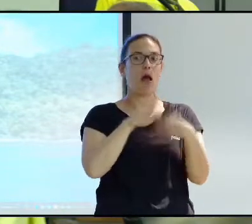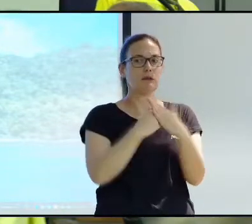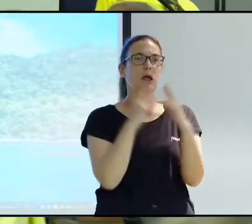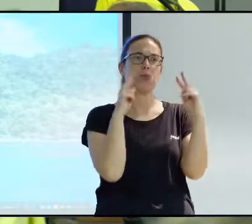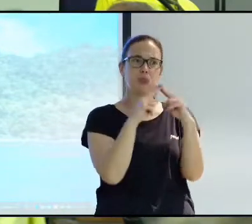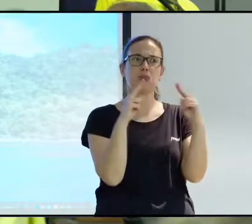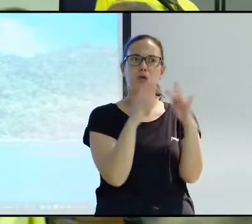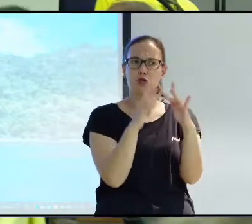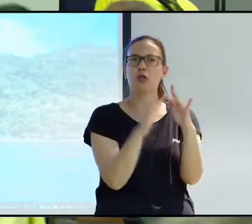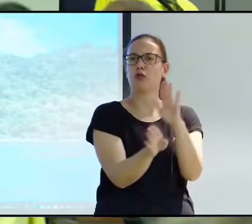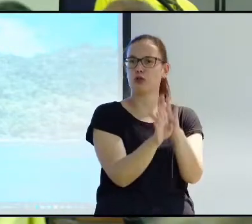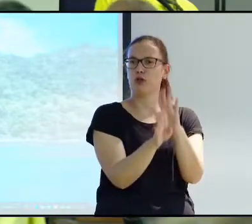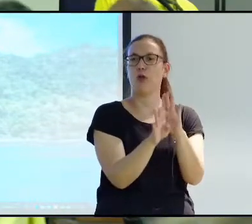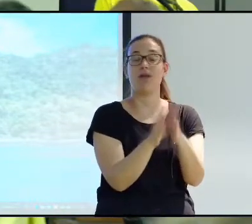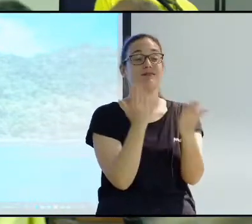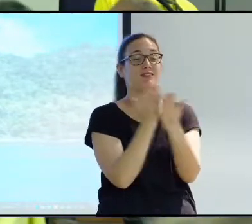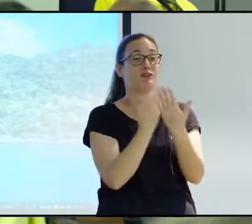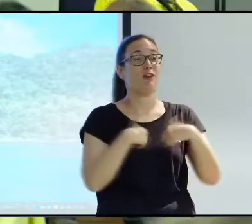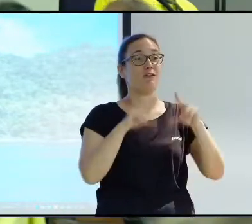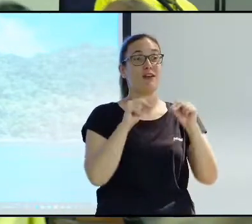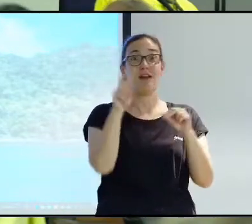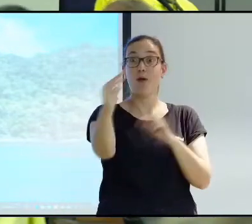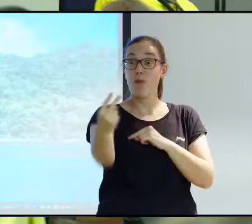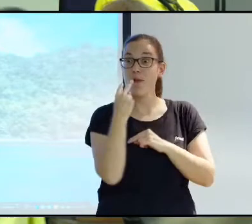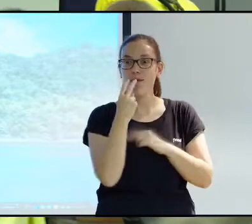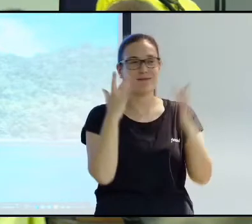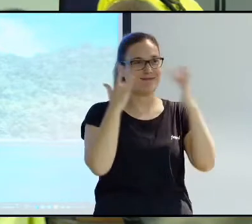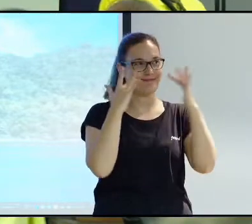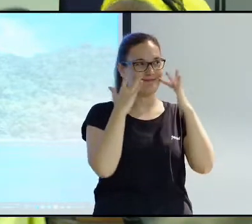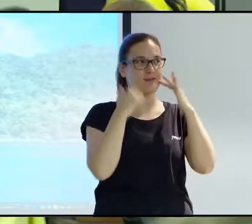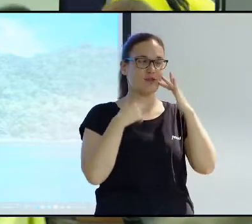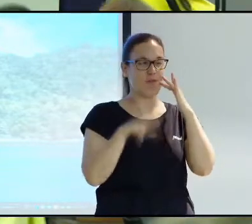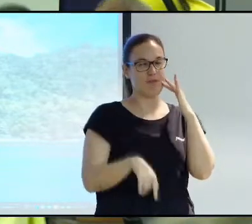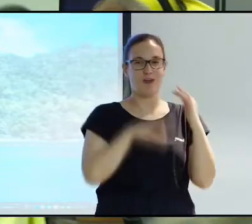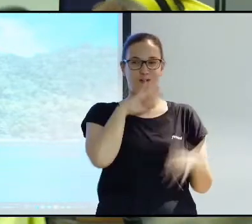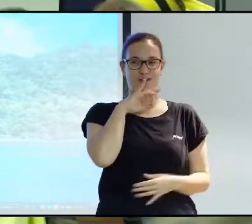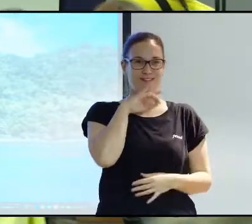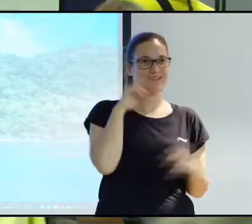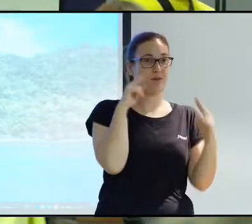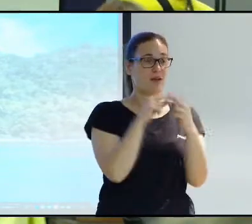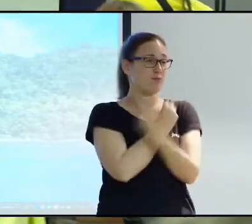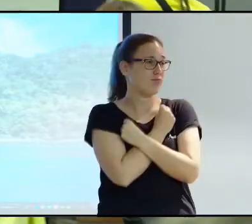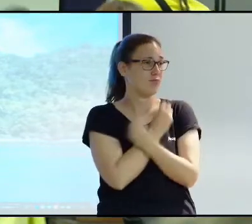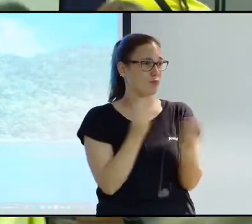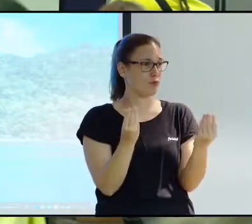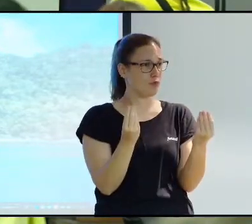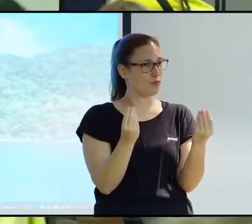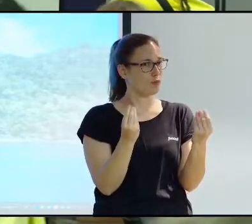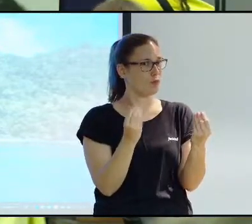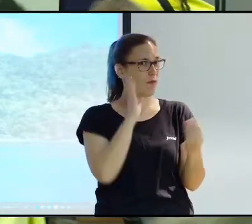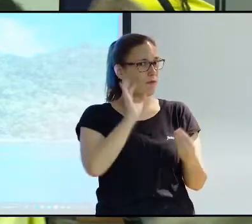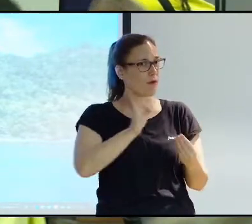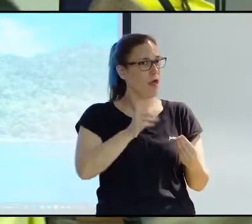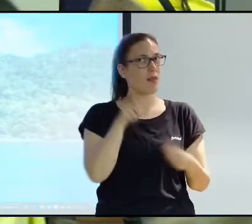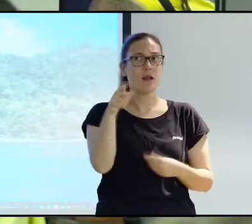I've even seen her again. She was my tutor, and I've even seen her after my studies, and she's always very happy to see me, and I'm also very happy, and we're very fond of each other.